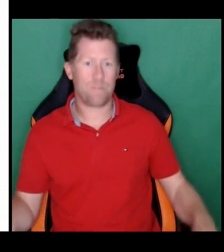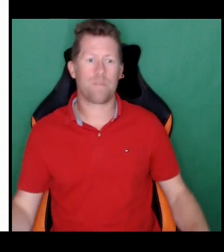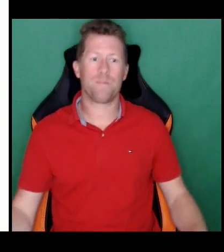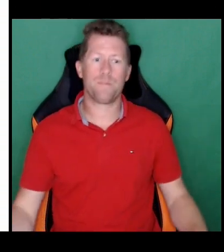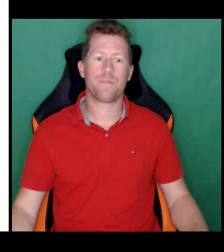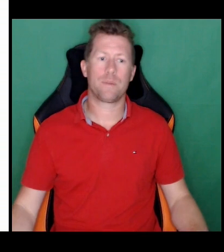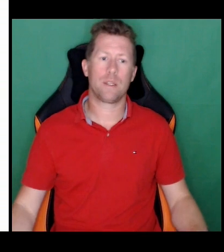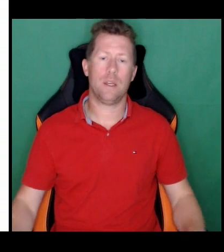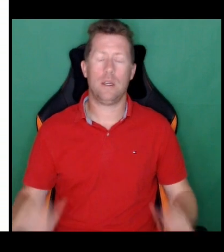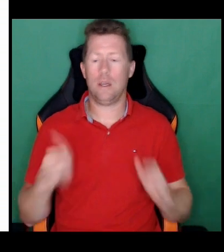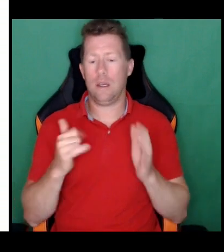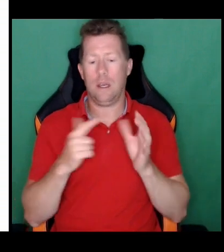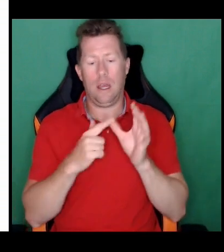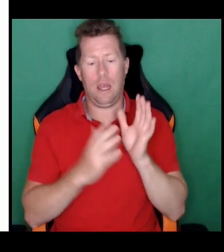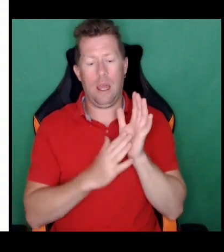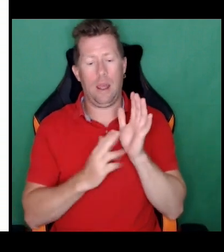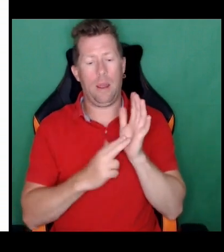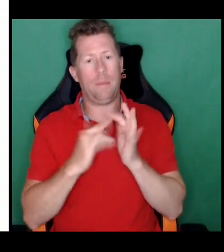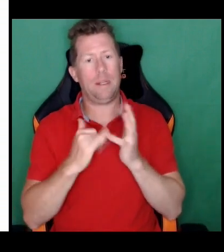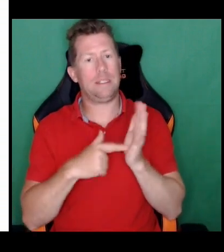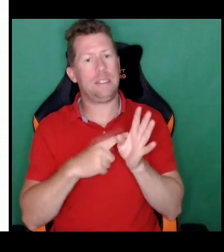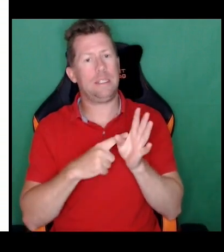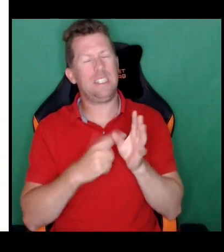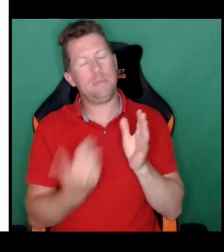Perhaps amnesty support from parents and others, really